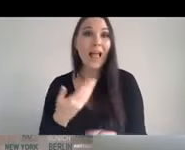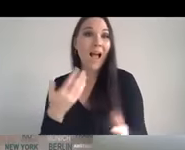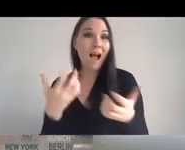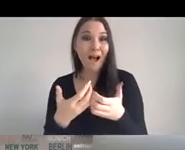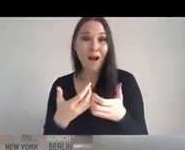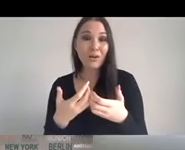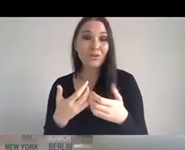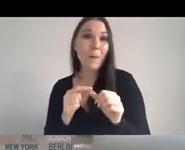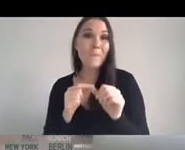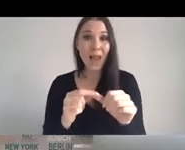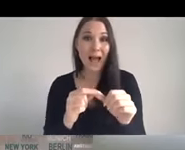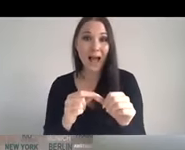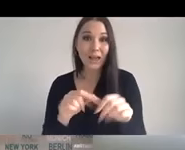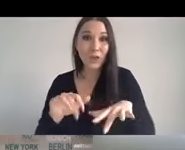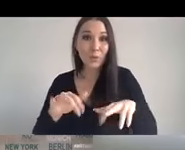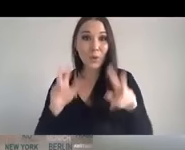applying computer vision in production?